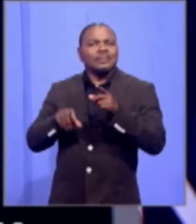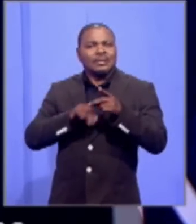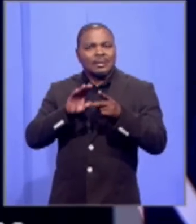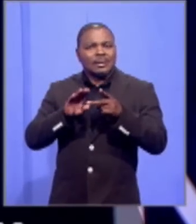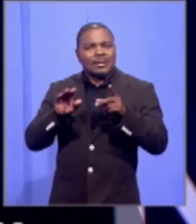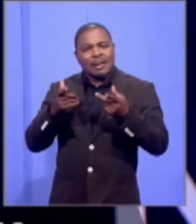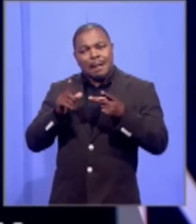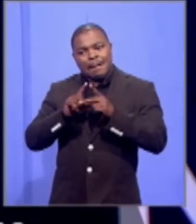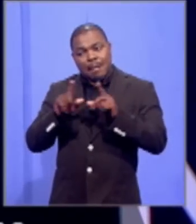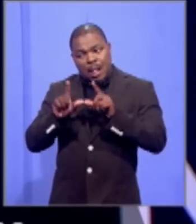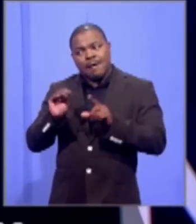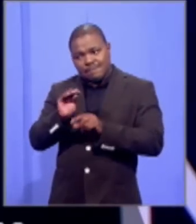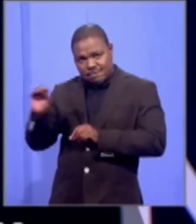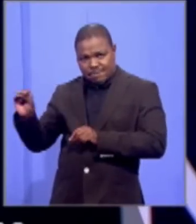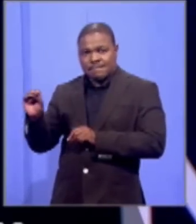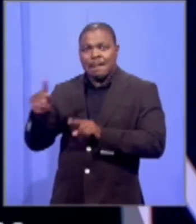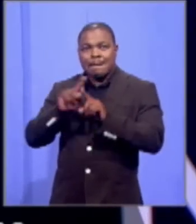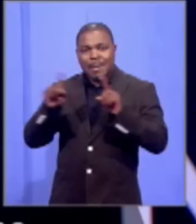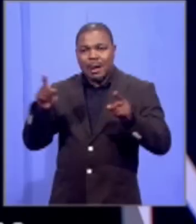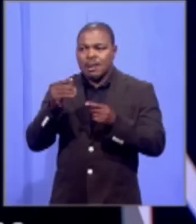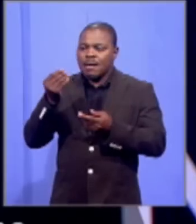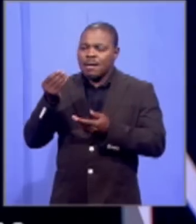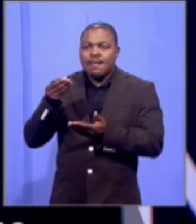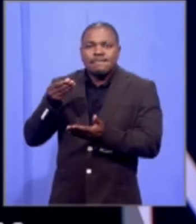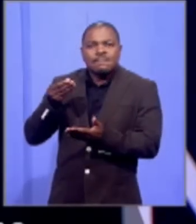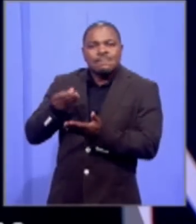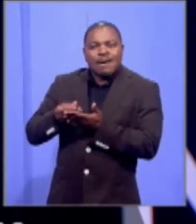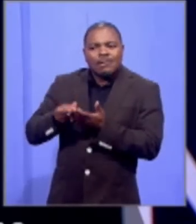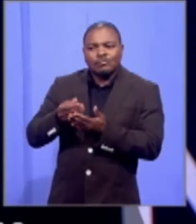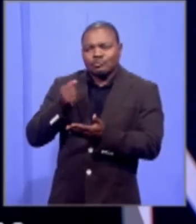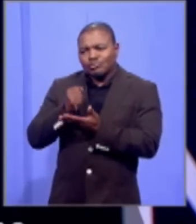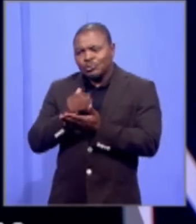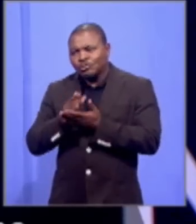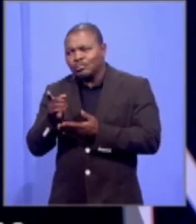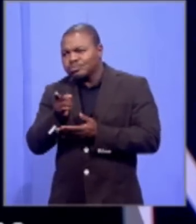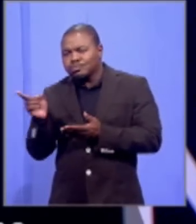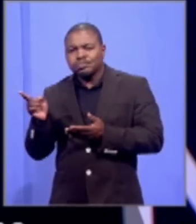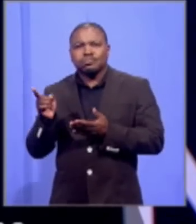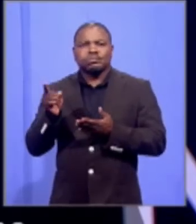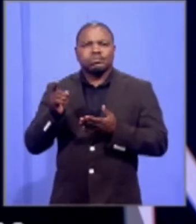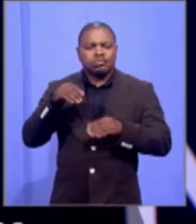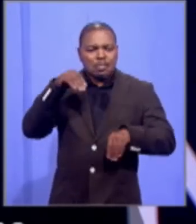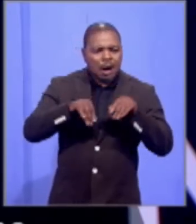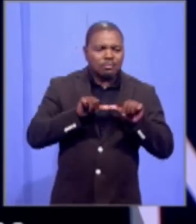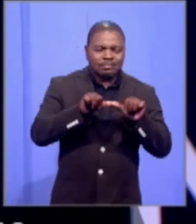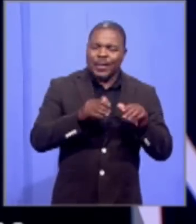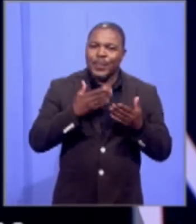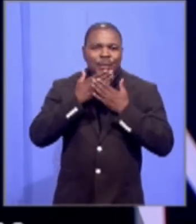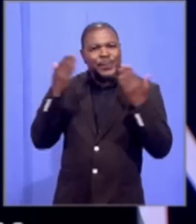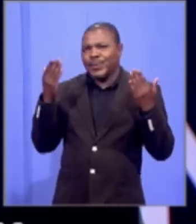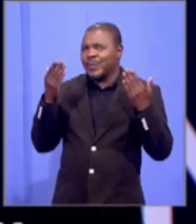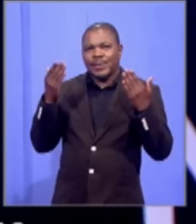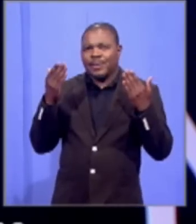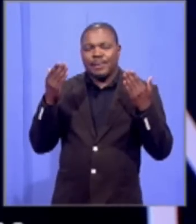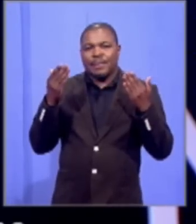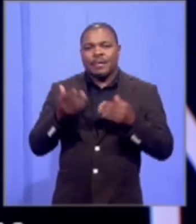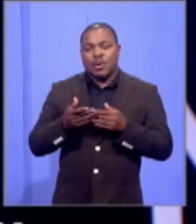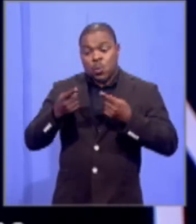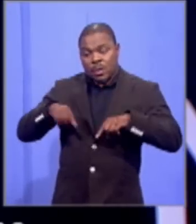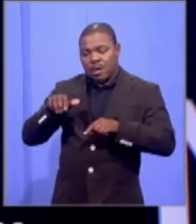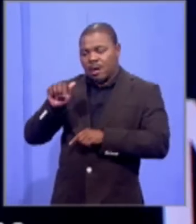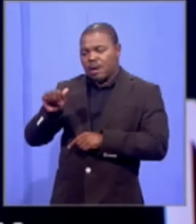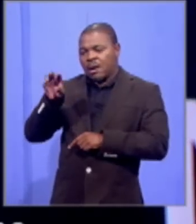but ha ba na di-funds tsa gore ba ka kgona go thusa gore ba maene so re le mokgatlo wa